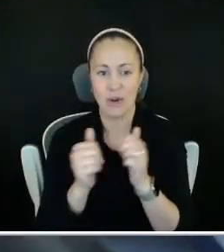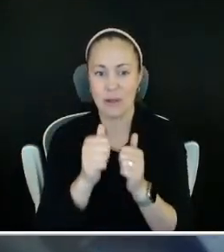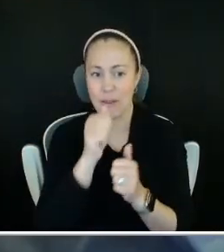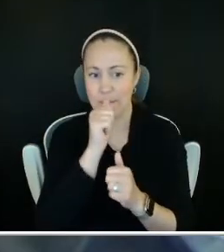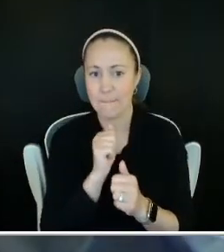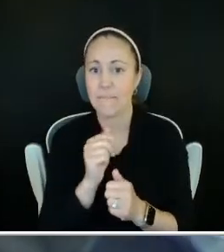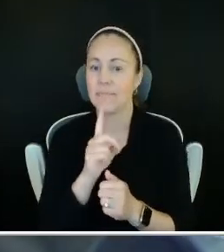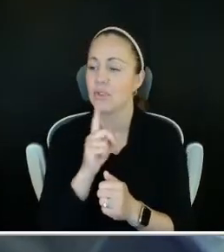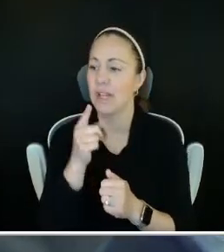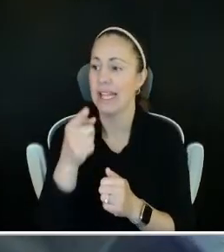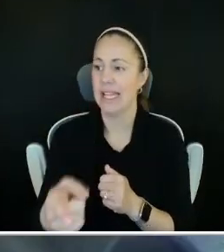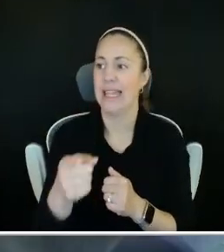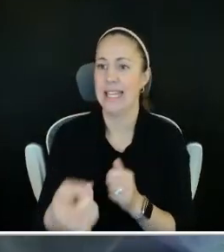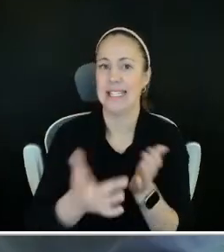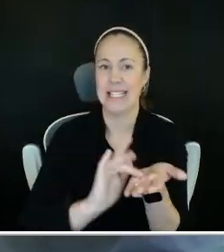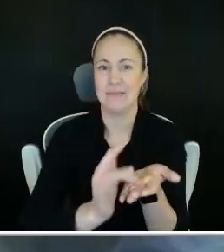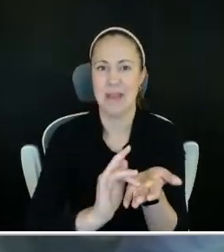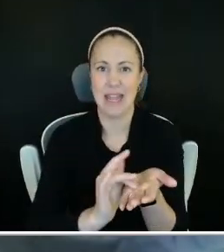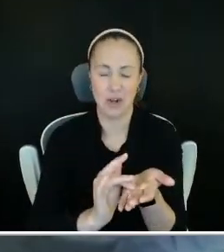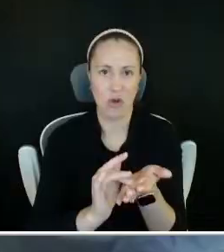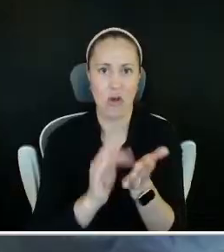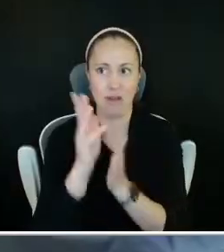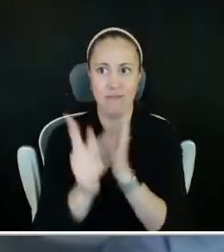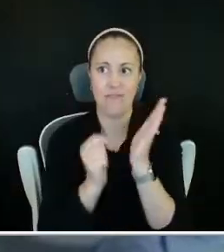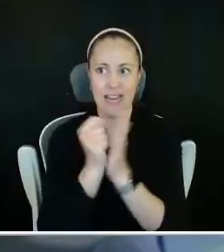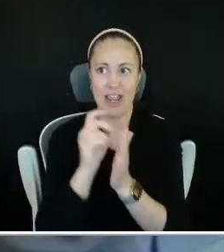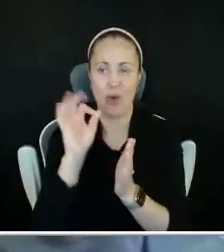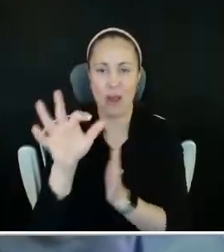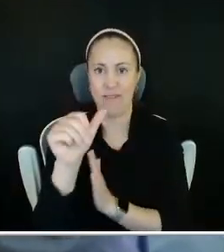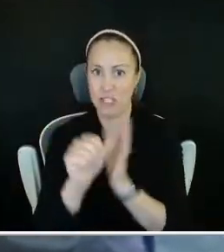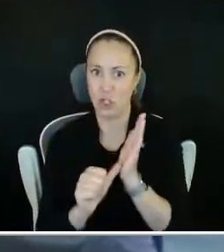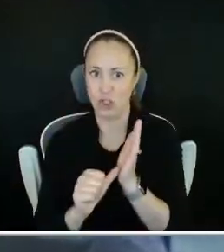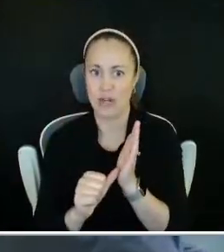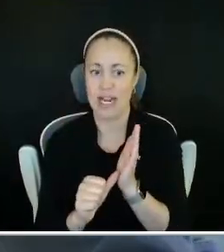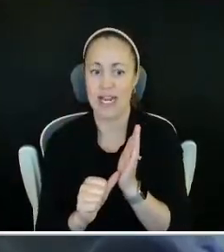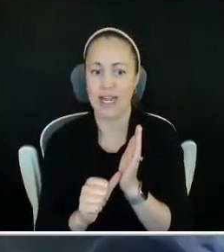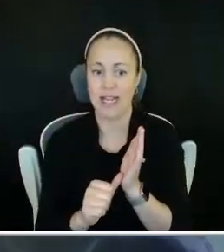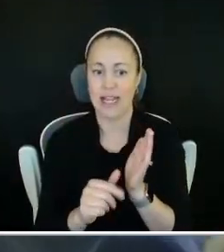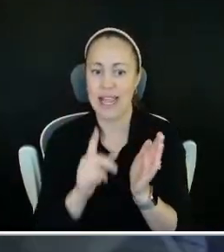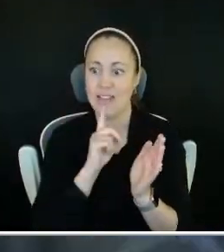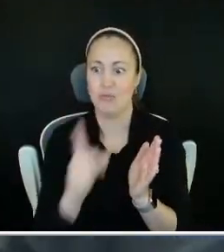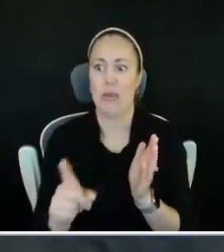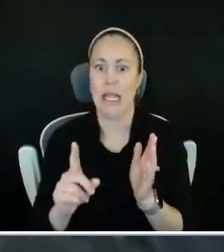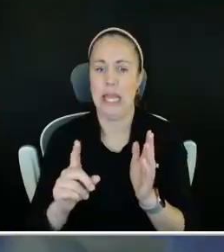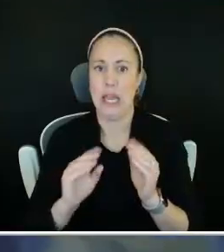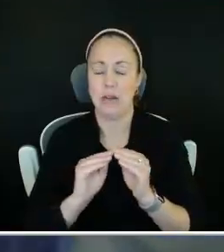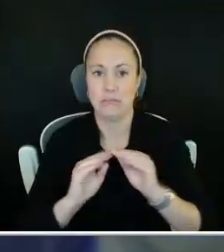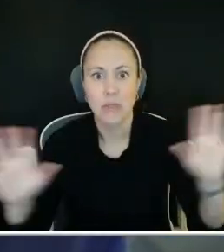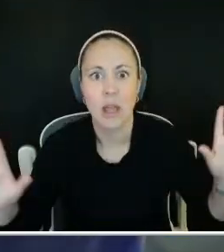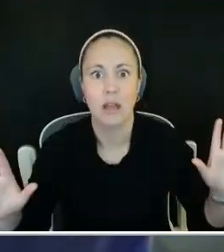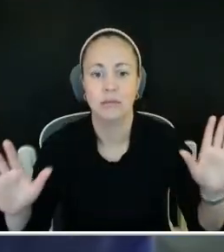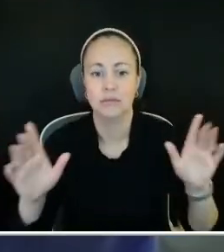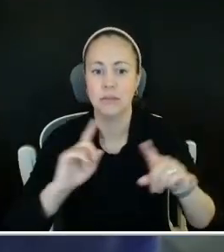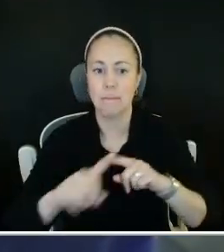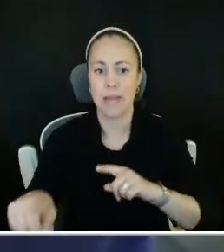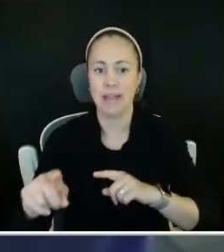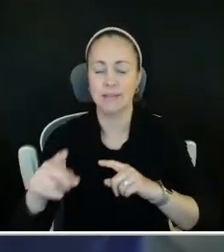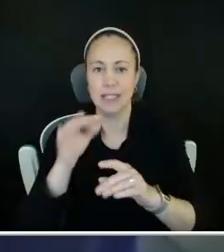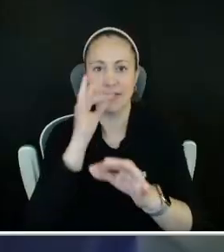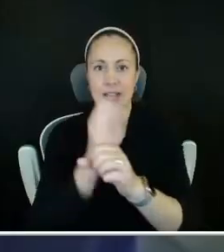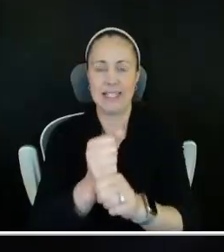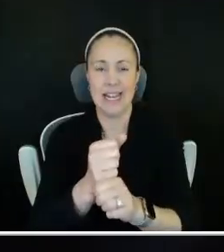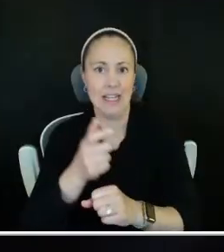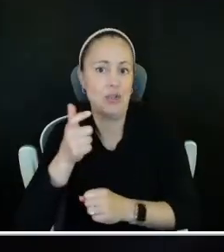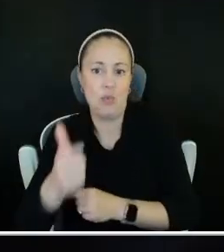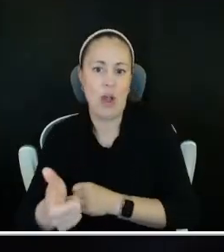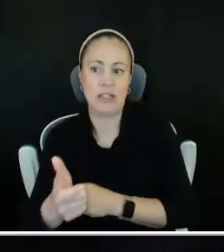is medical video of a surgery. It's very explicit, but it's fascinating to watch you in action. So go back to my question.